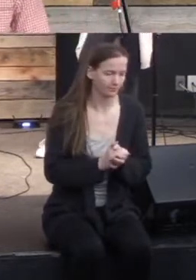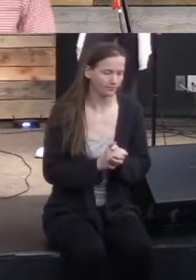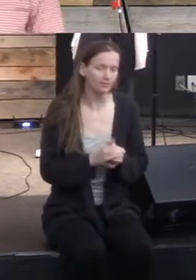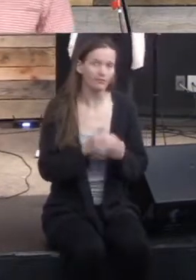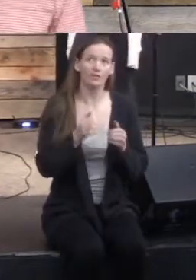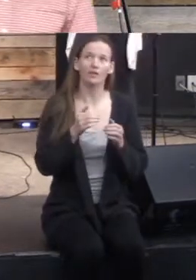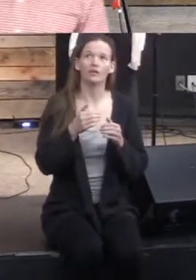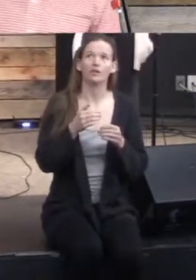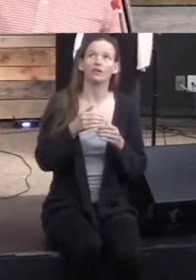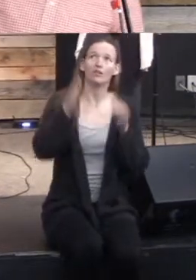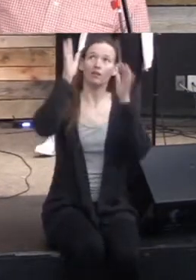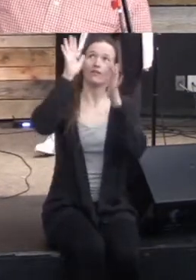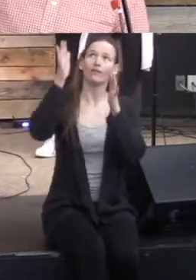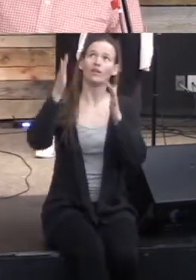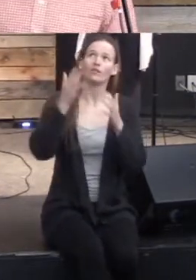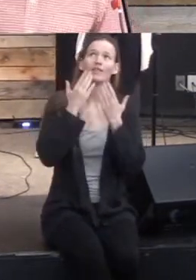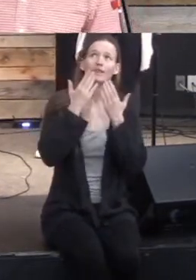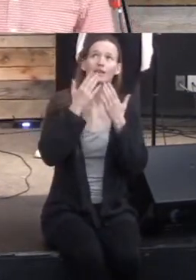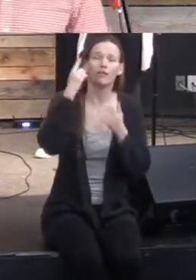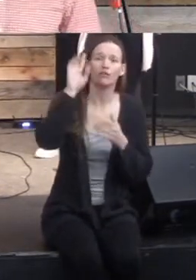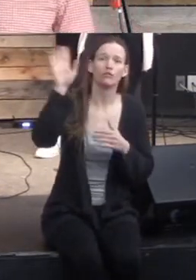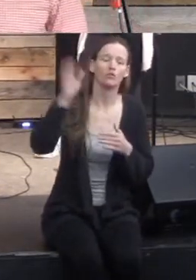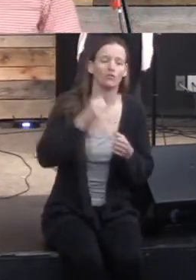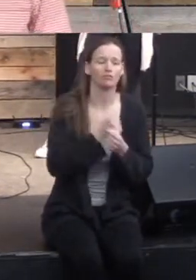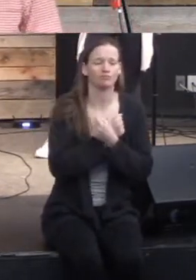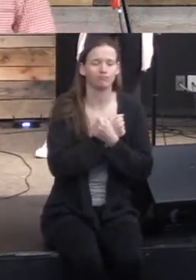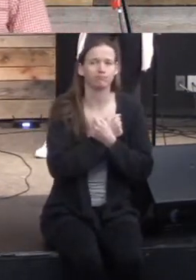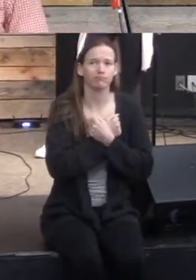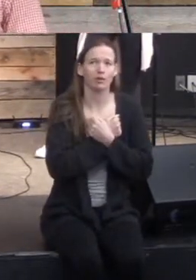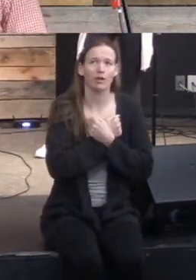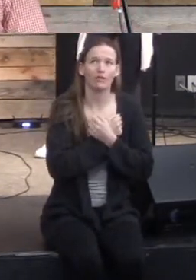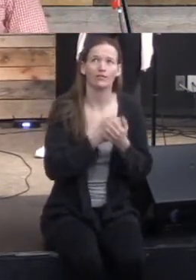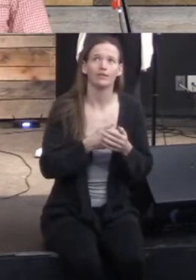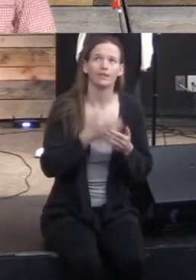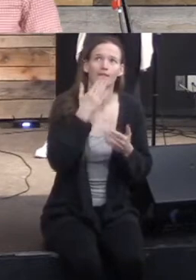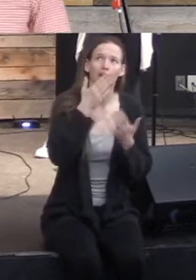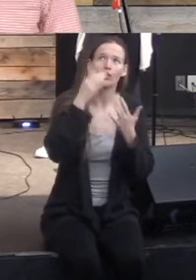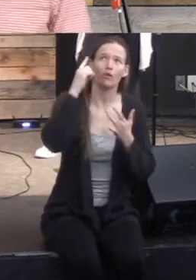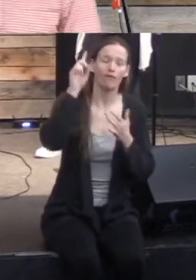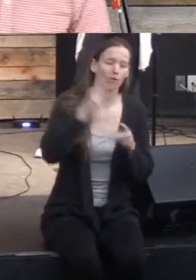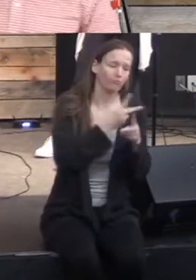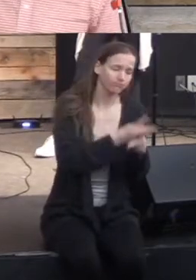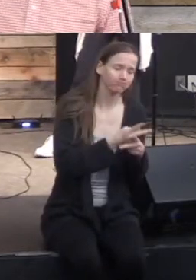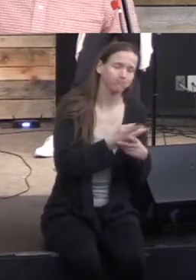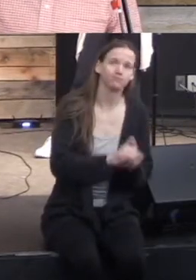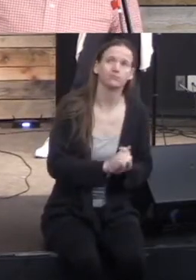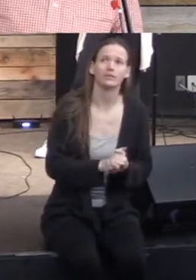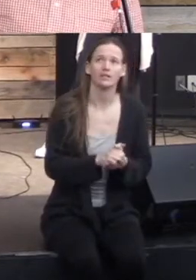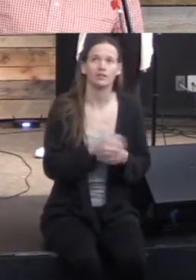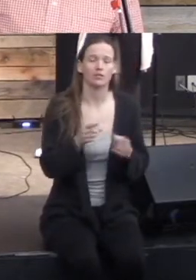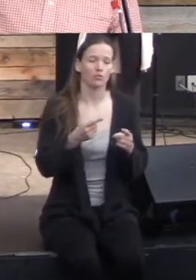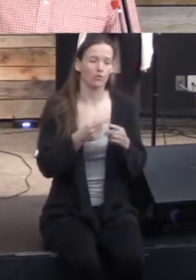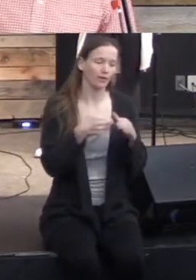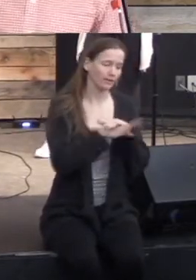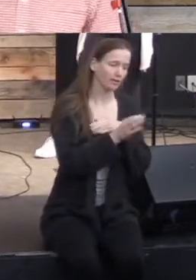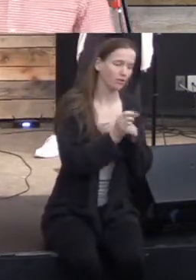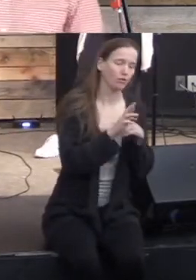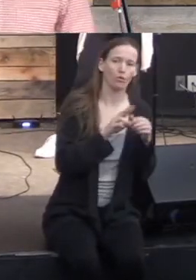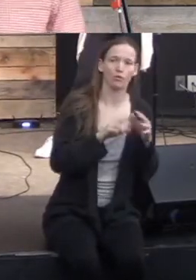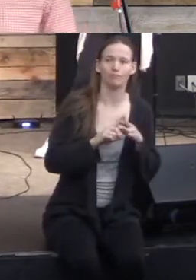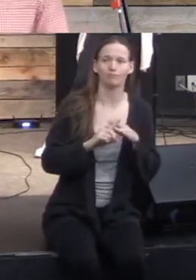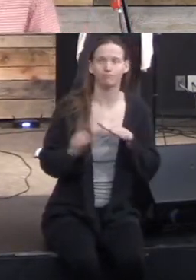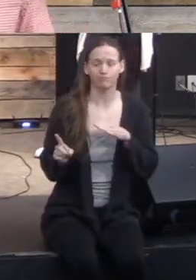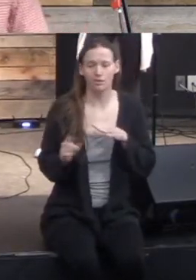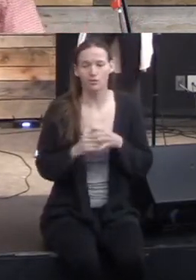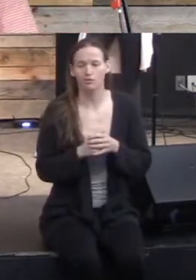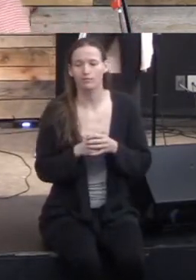your great love for us and the fact that you watch over us in all of our going out and coming in. You are so in tune with our